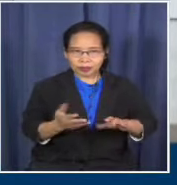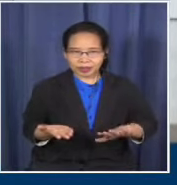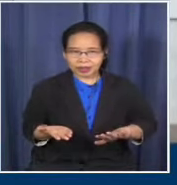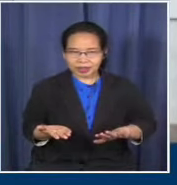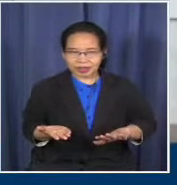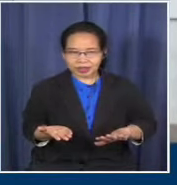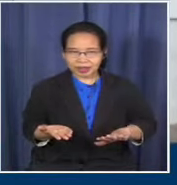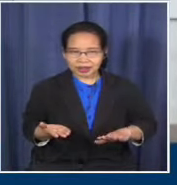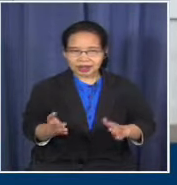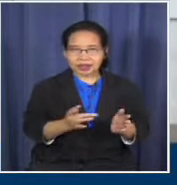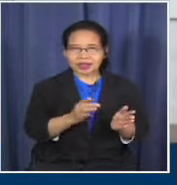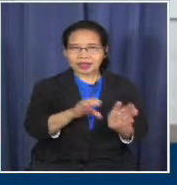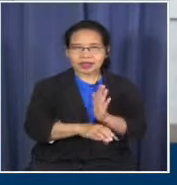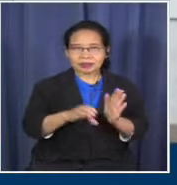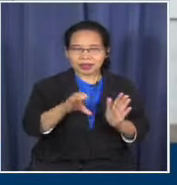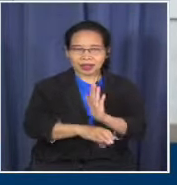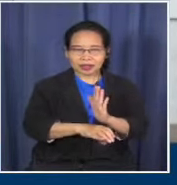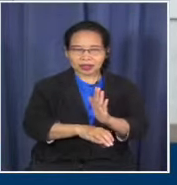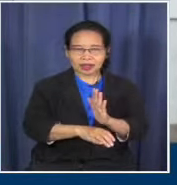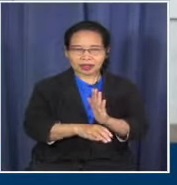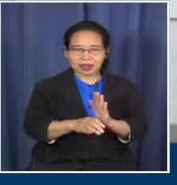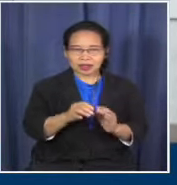die there.